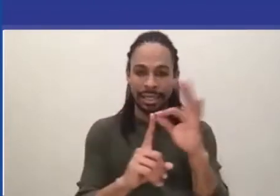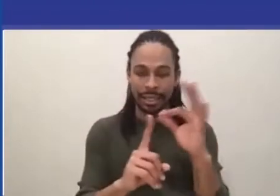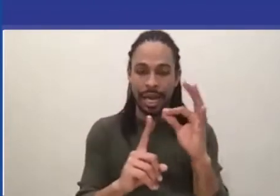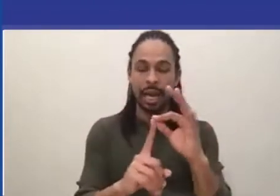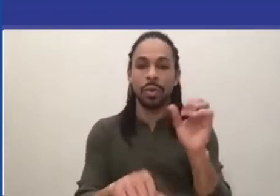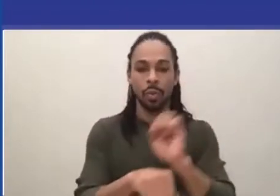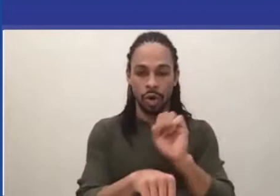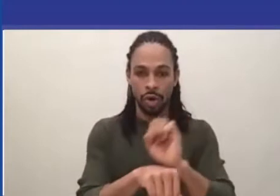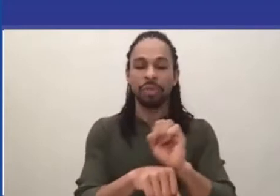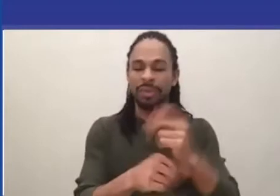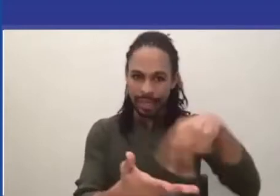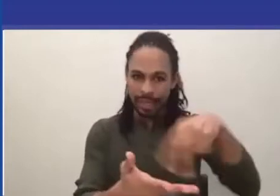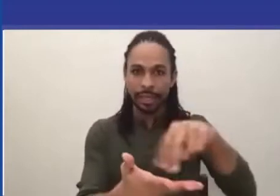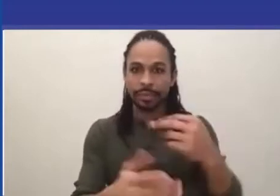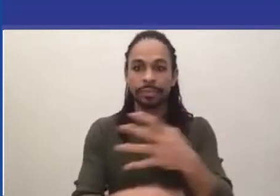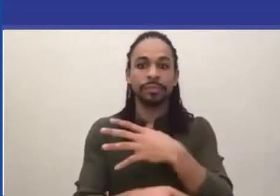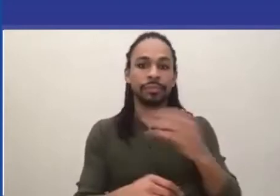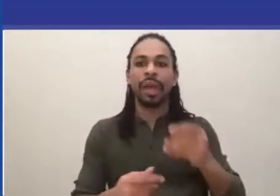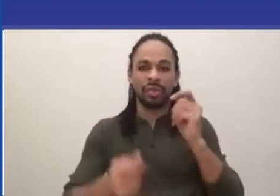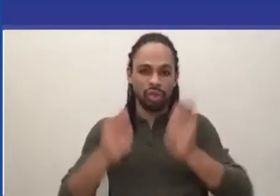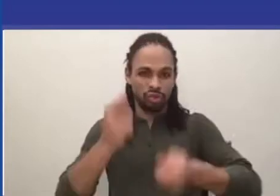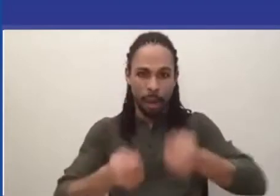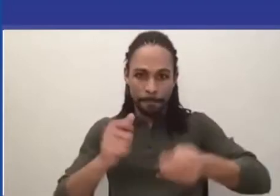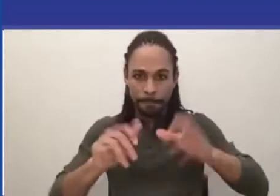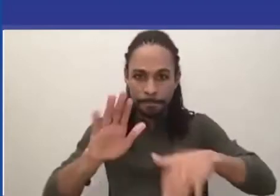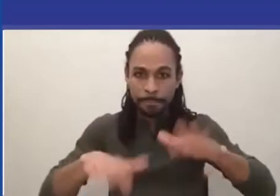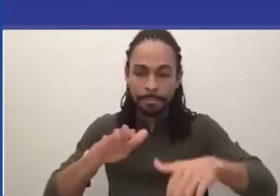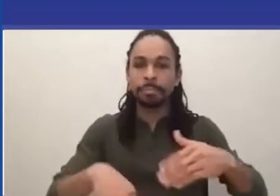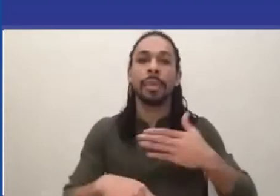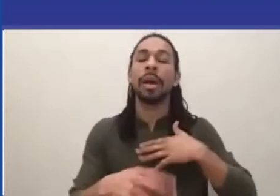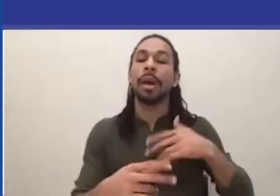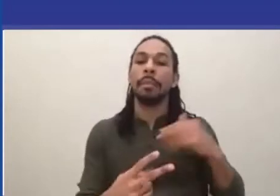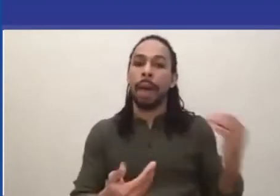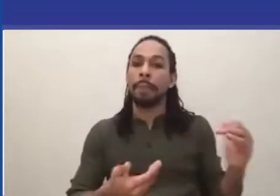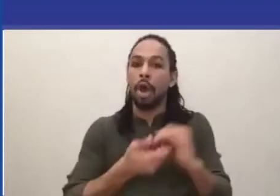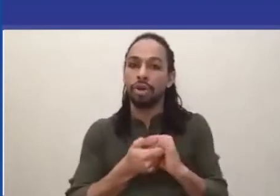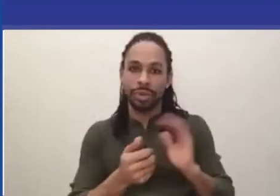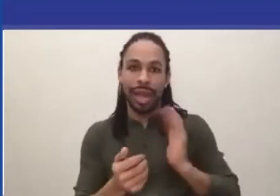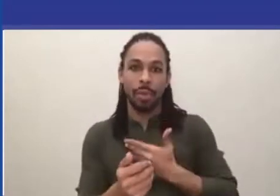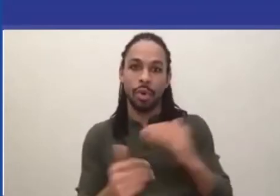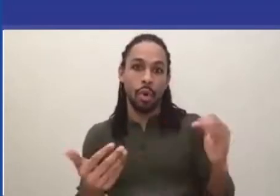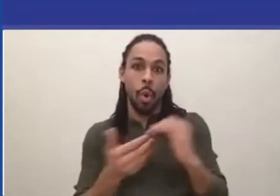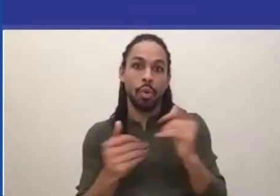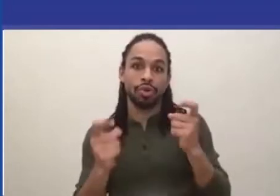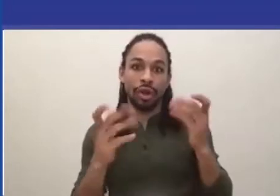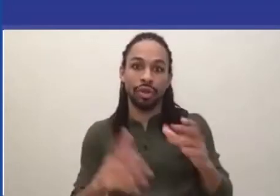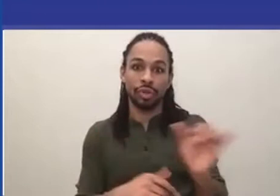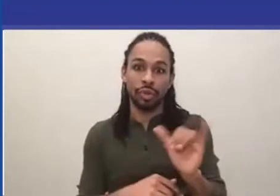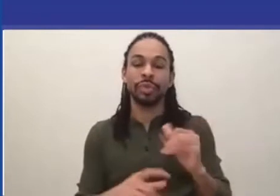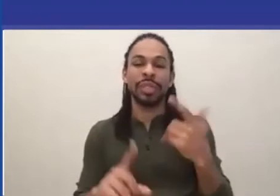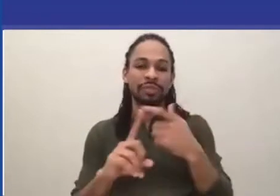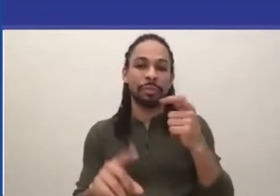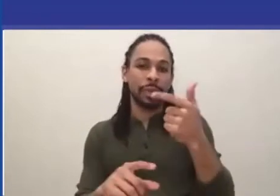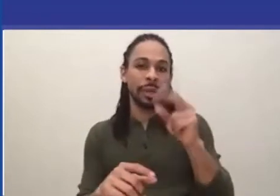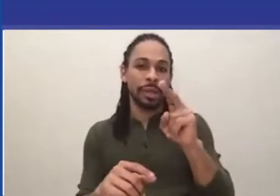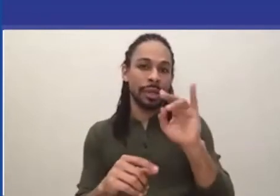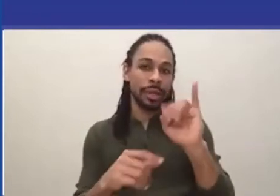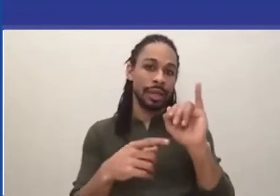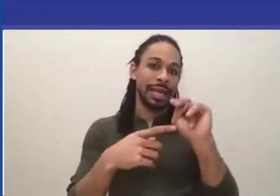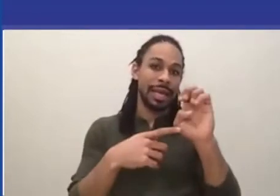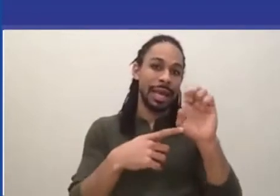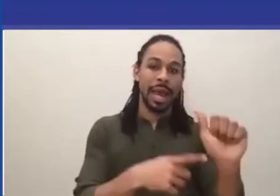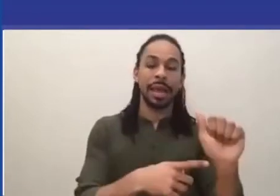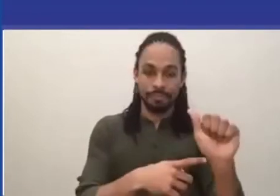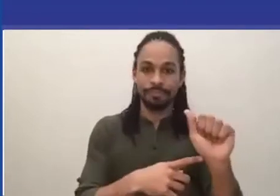well. He is a percussionist from Guinea. And we do a lot of performances. We're also